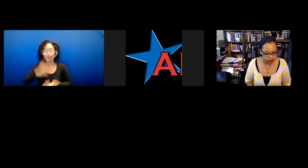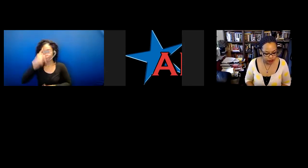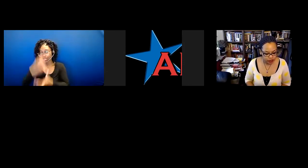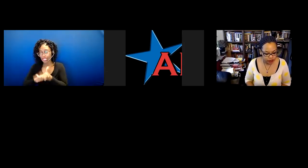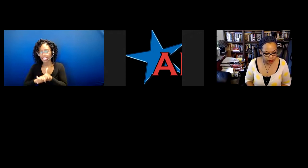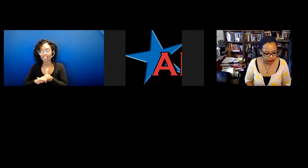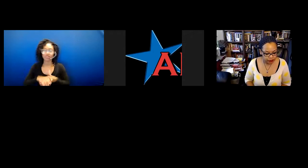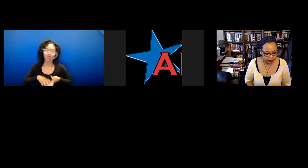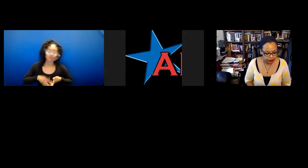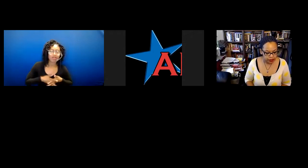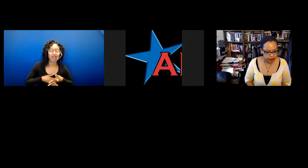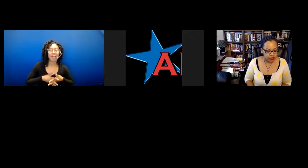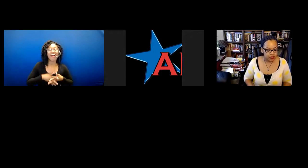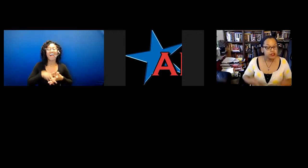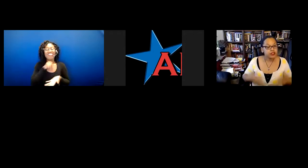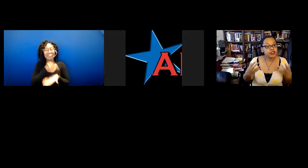and sociology.